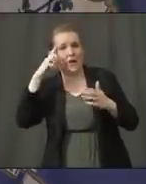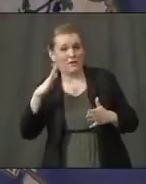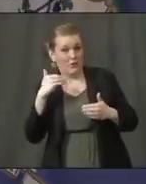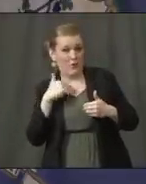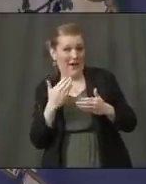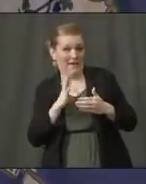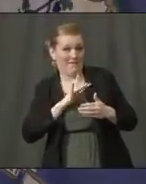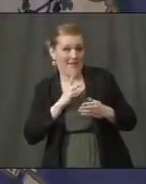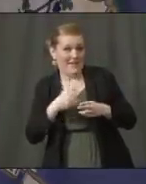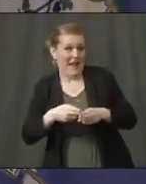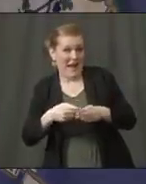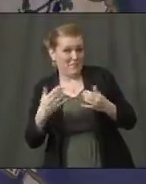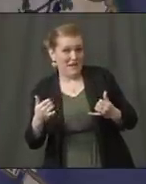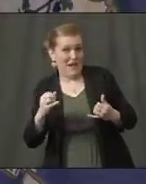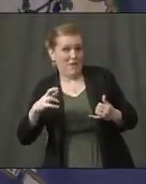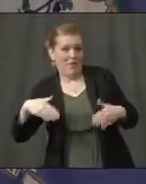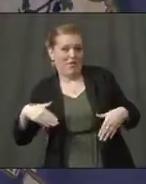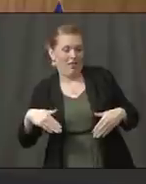your ideas. You got it.